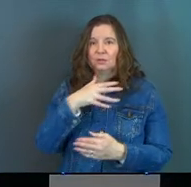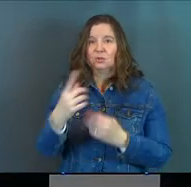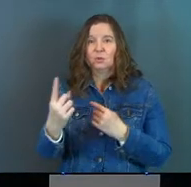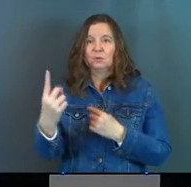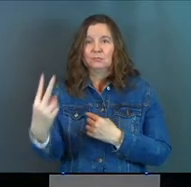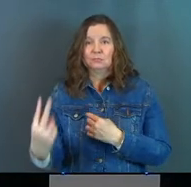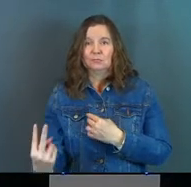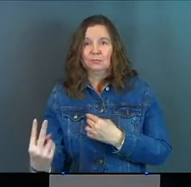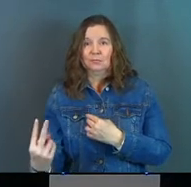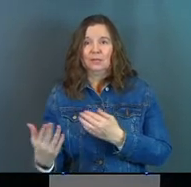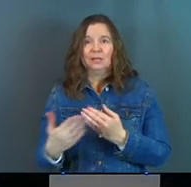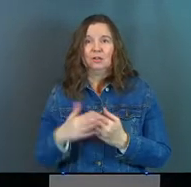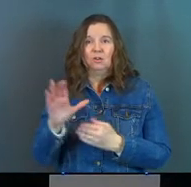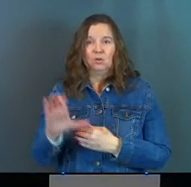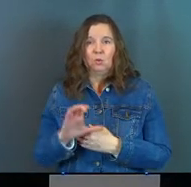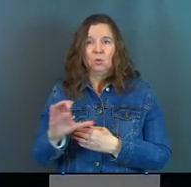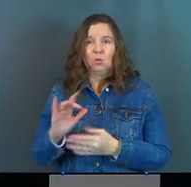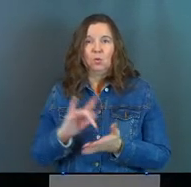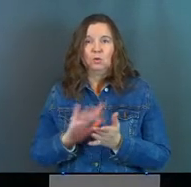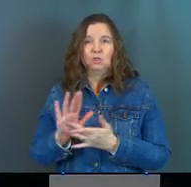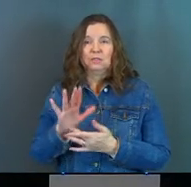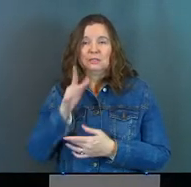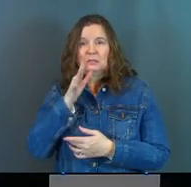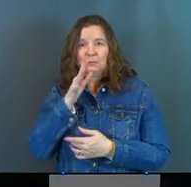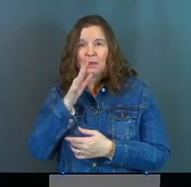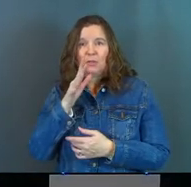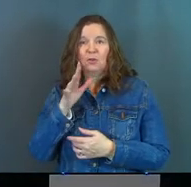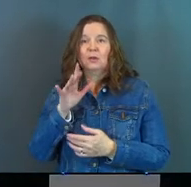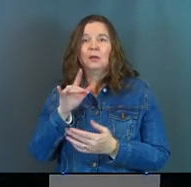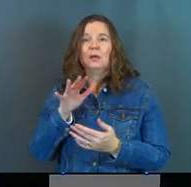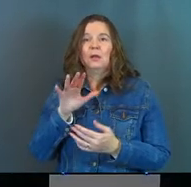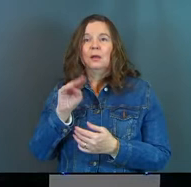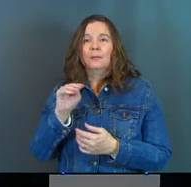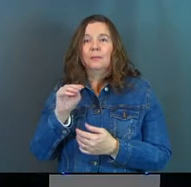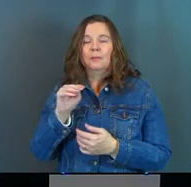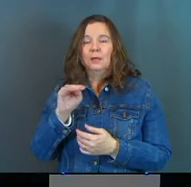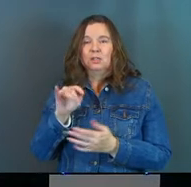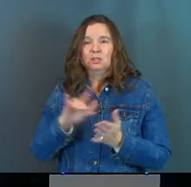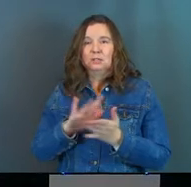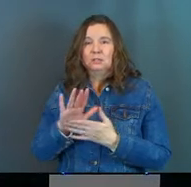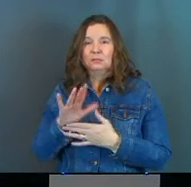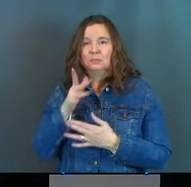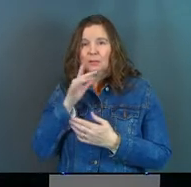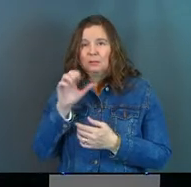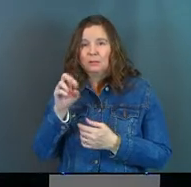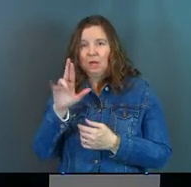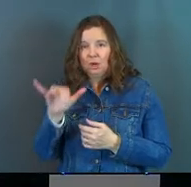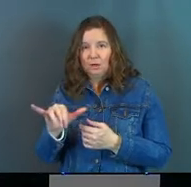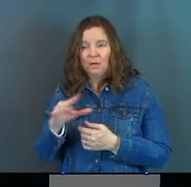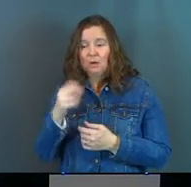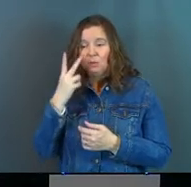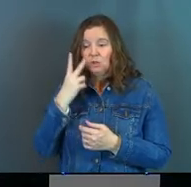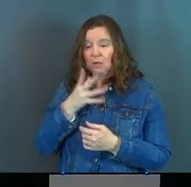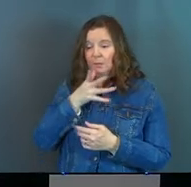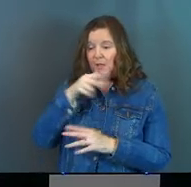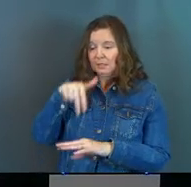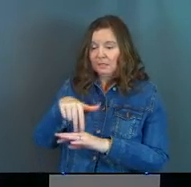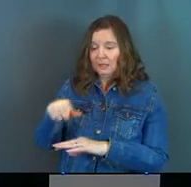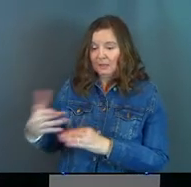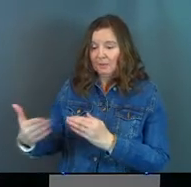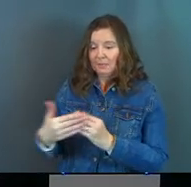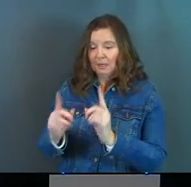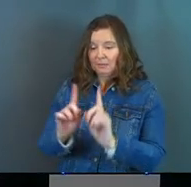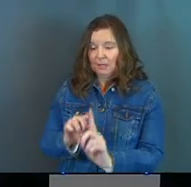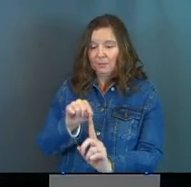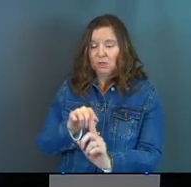near the cross were Jesus' mother and his mother's sister Mary, the wife of Clopas, and Mary Magdalene. And when Jesus saw his mother standing there beside